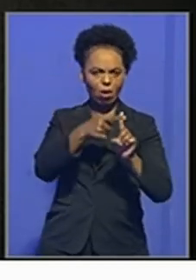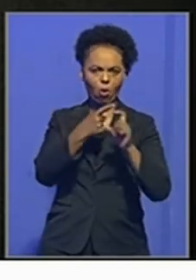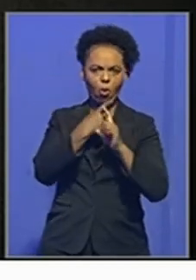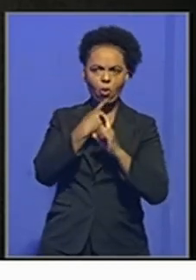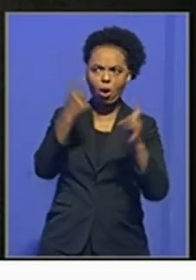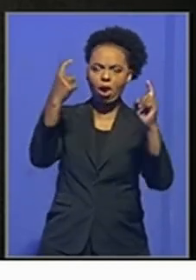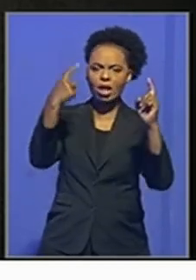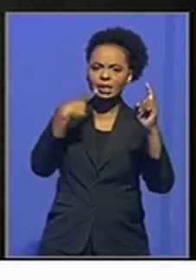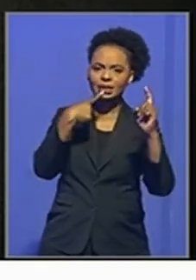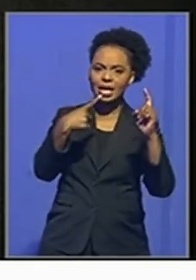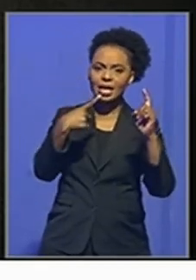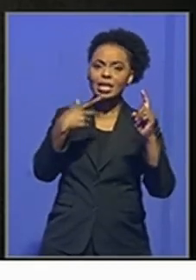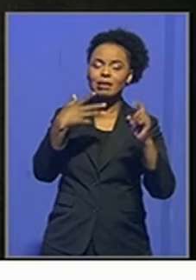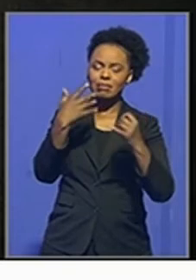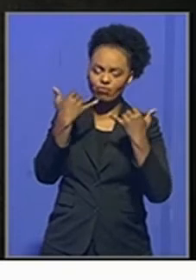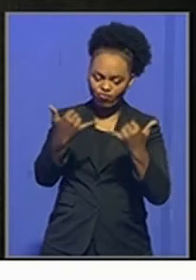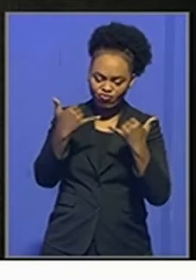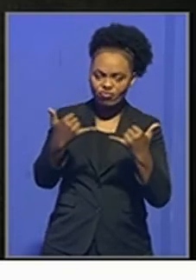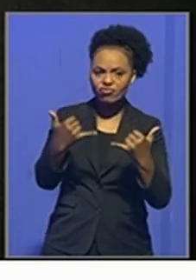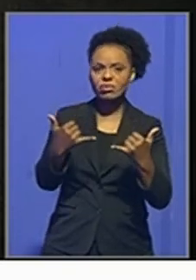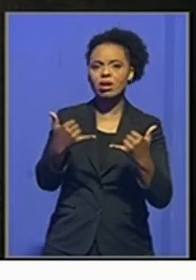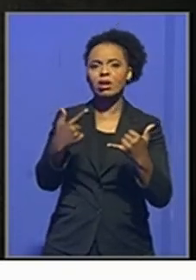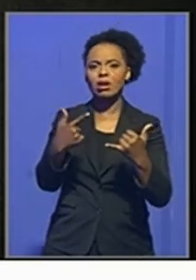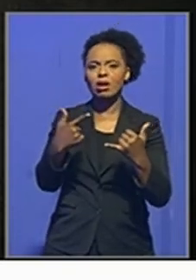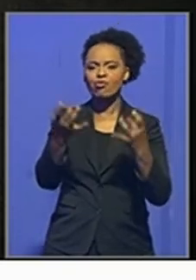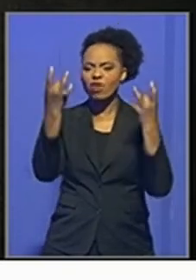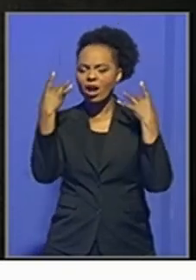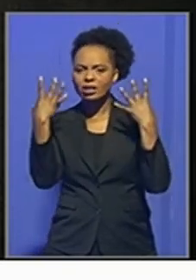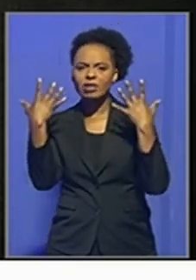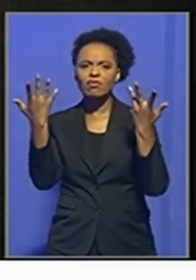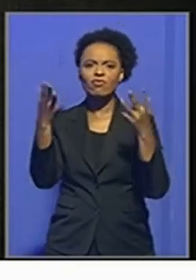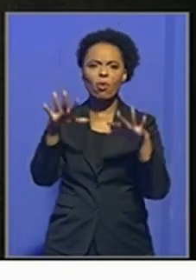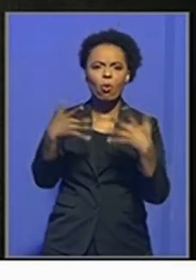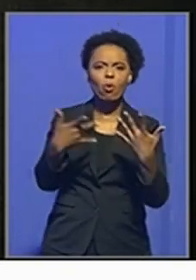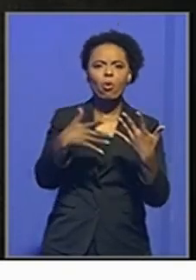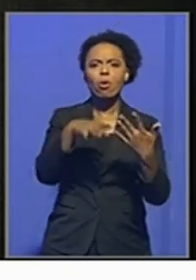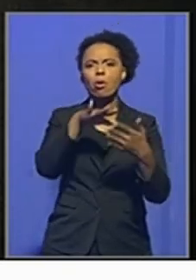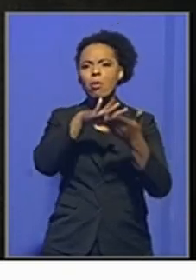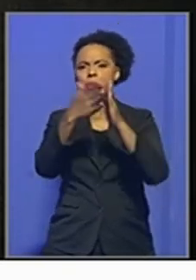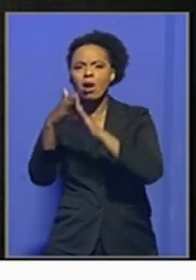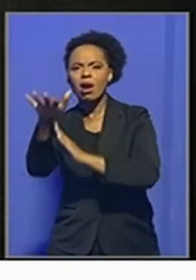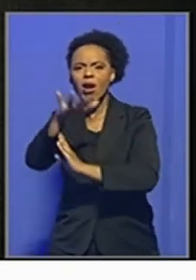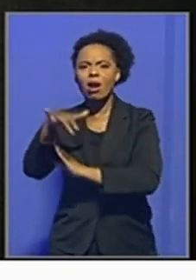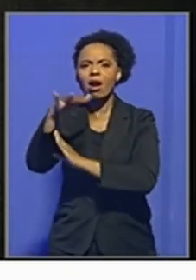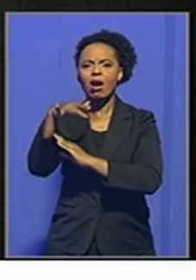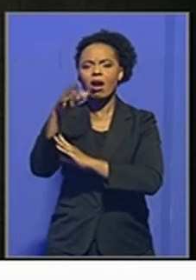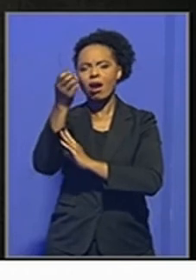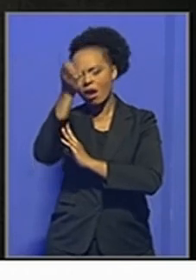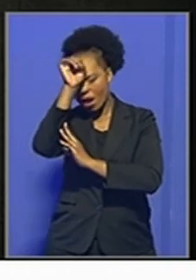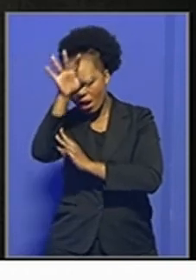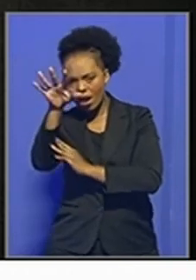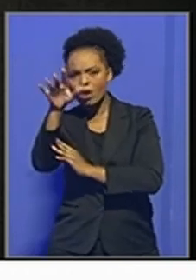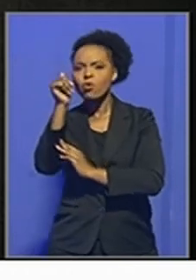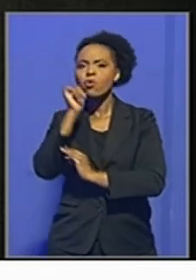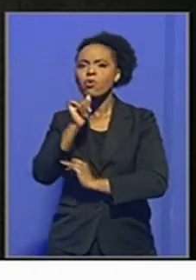"General, please, there are relatives of mine who are on their way to